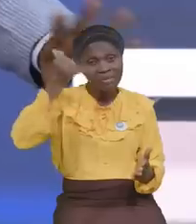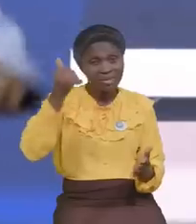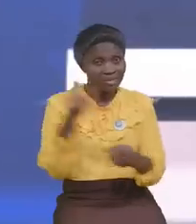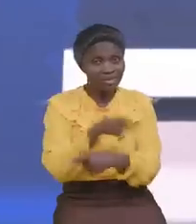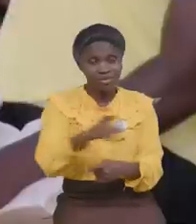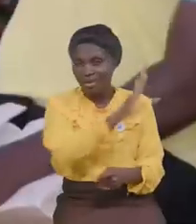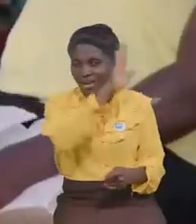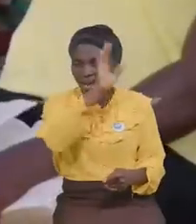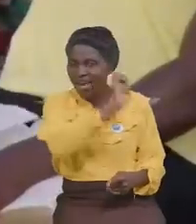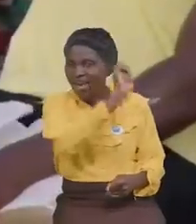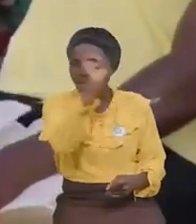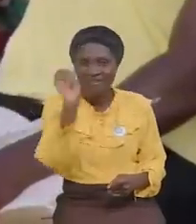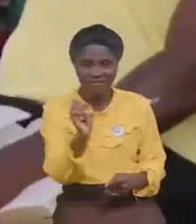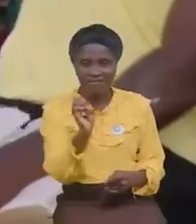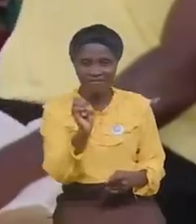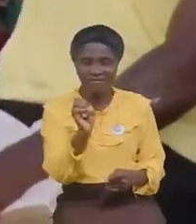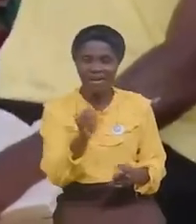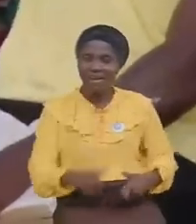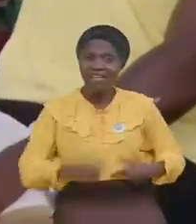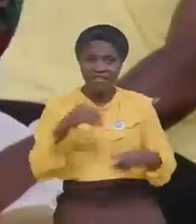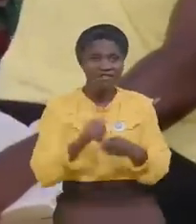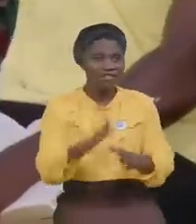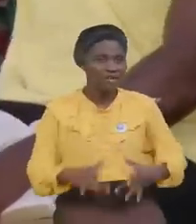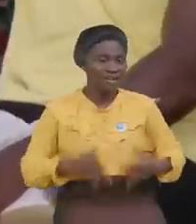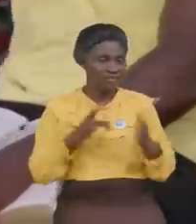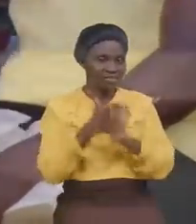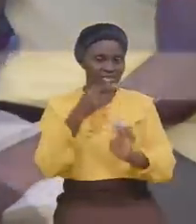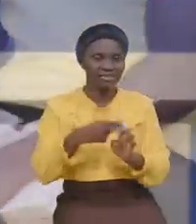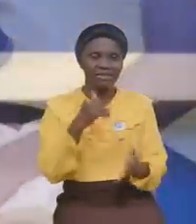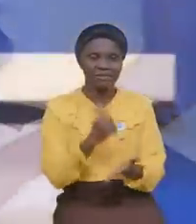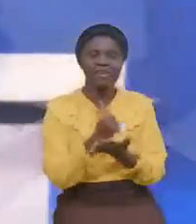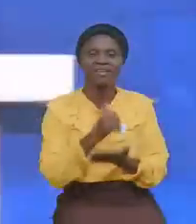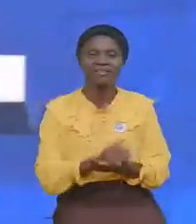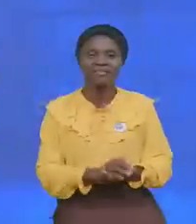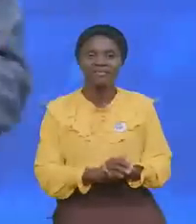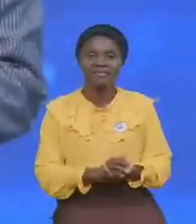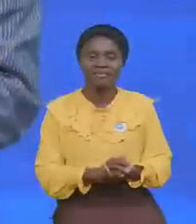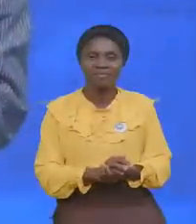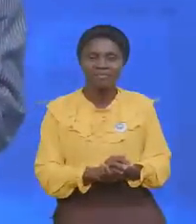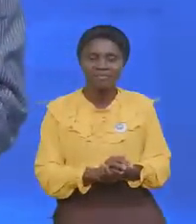lived in your life.